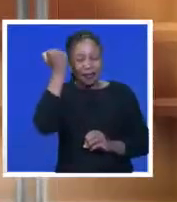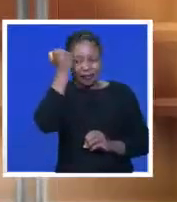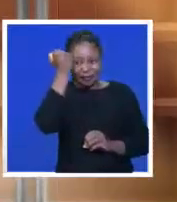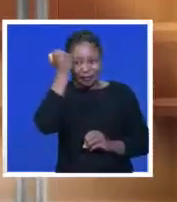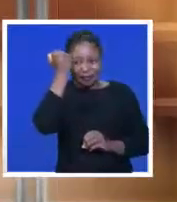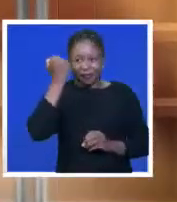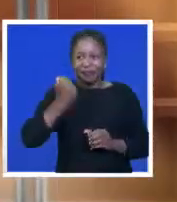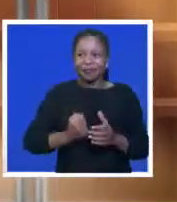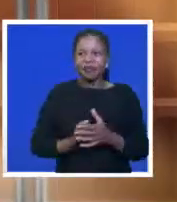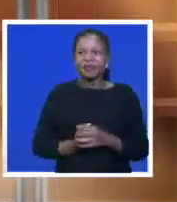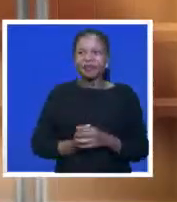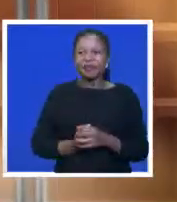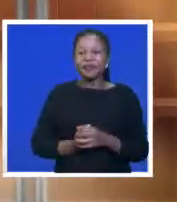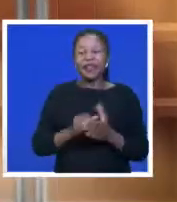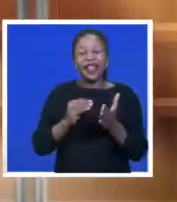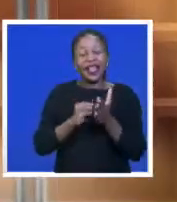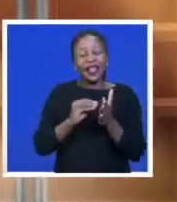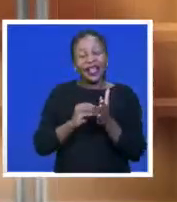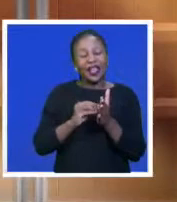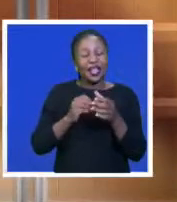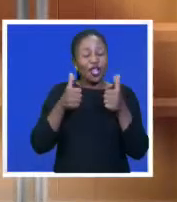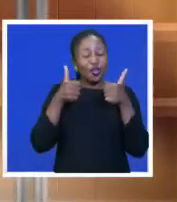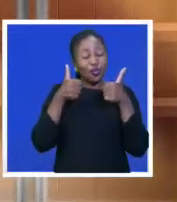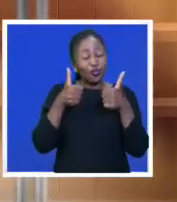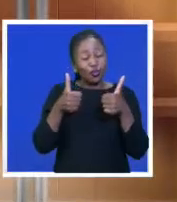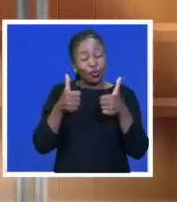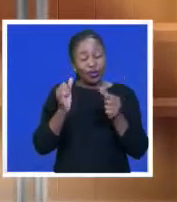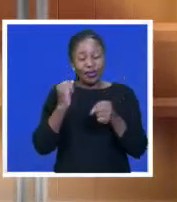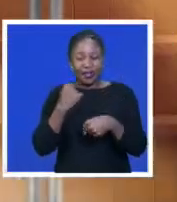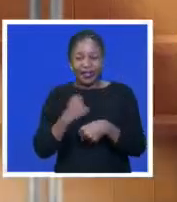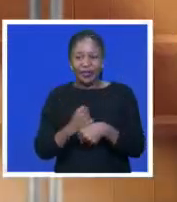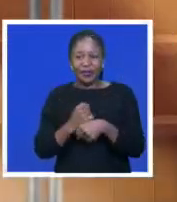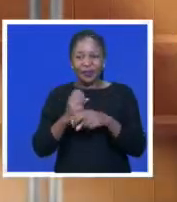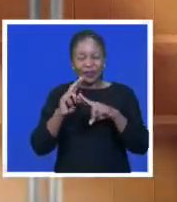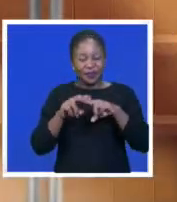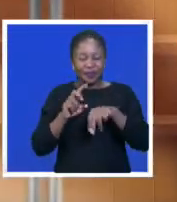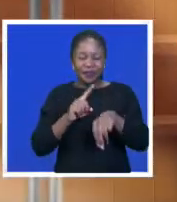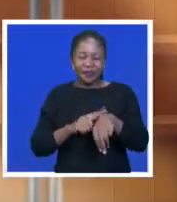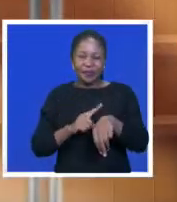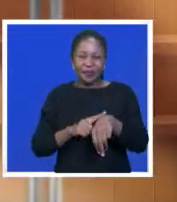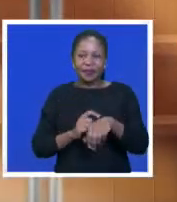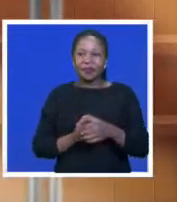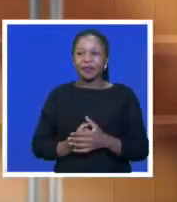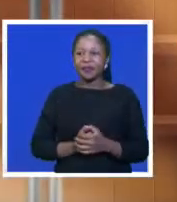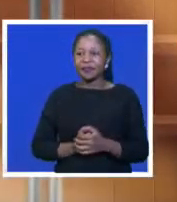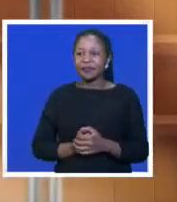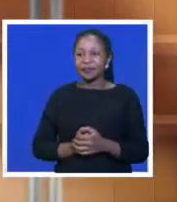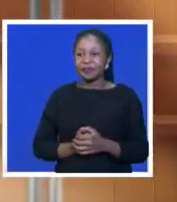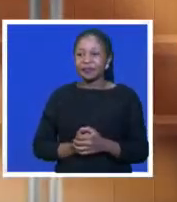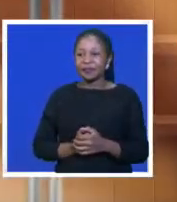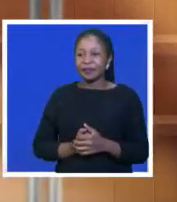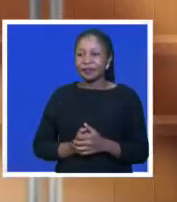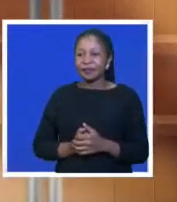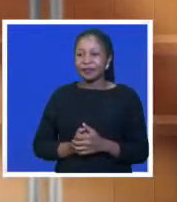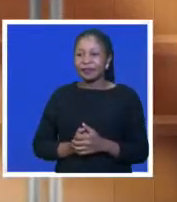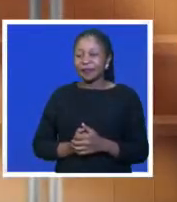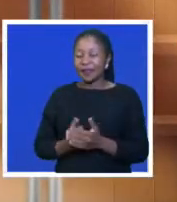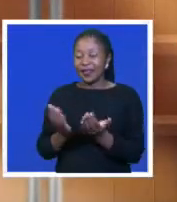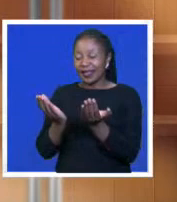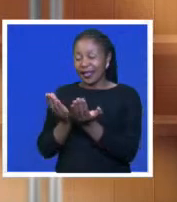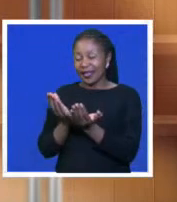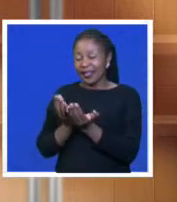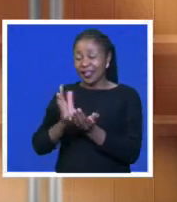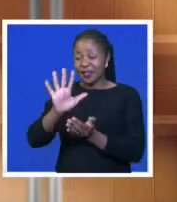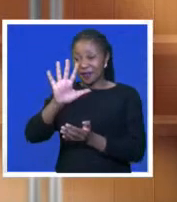again. Do have a lovely day, and see you next time. Okay, see you next time. Grade 5s and 6s, you are